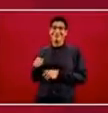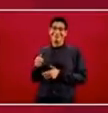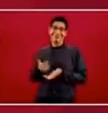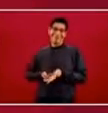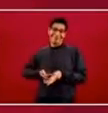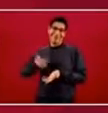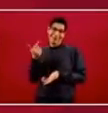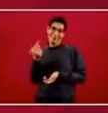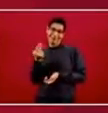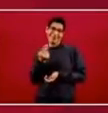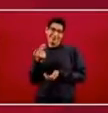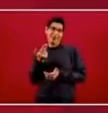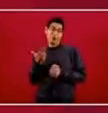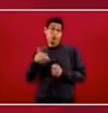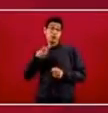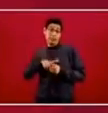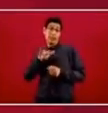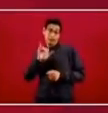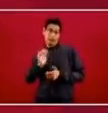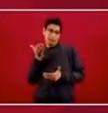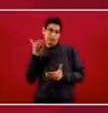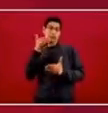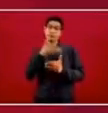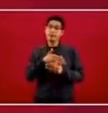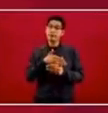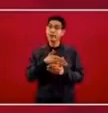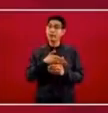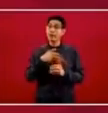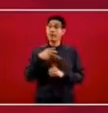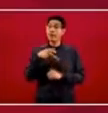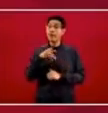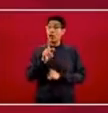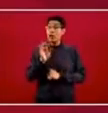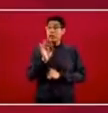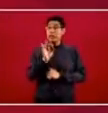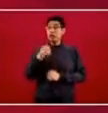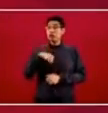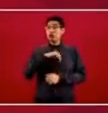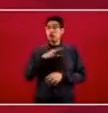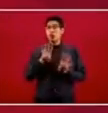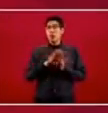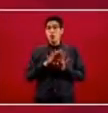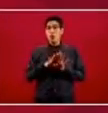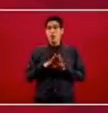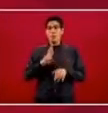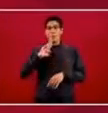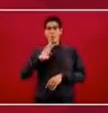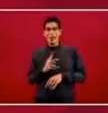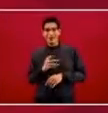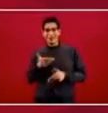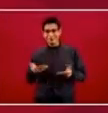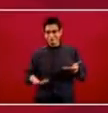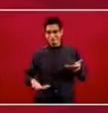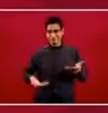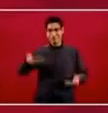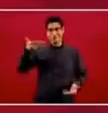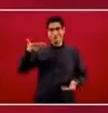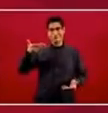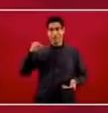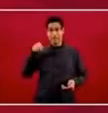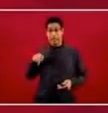risk patients. We want to reserve those spots for high risk populations, right? This doesn't mean that there